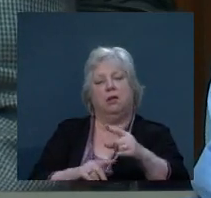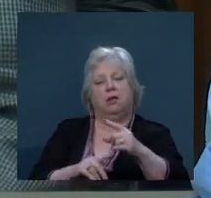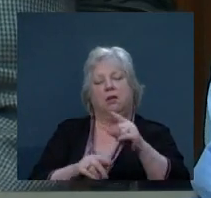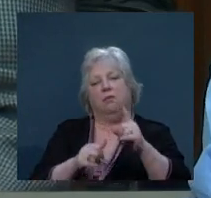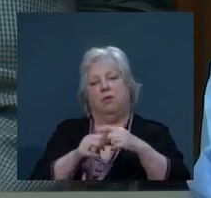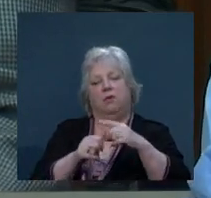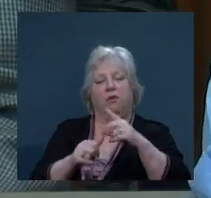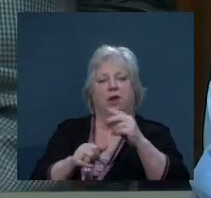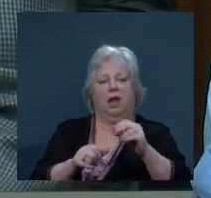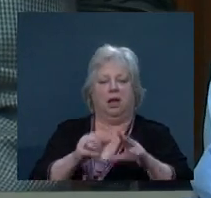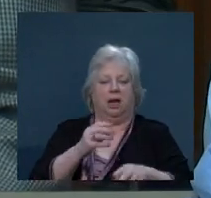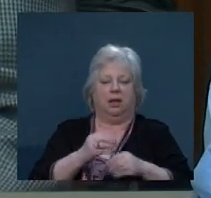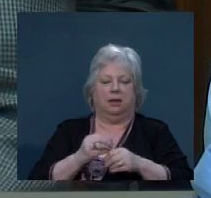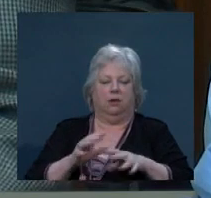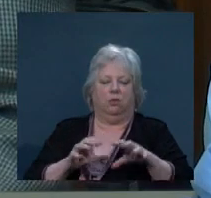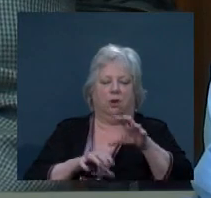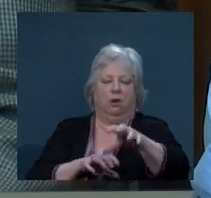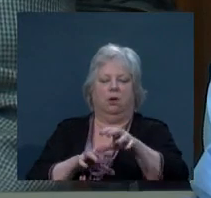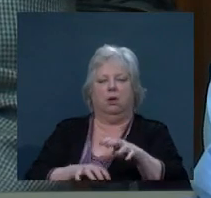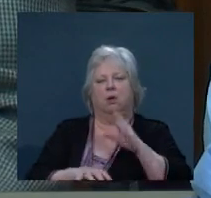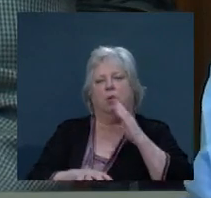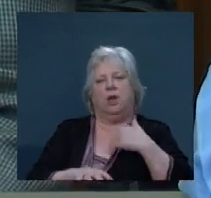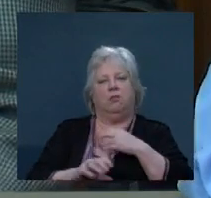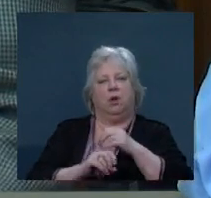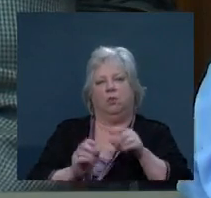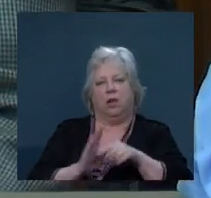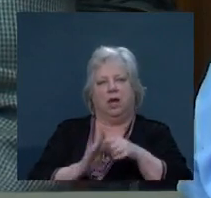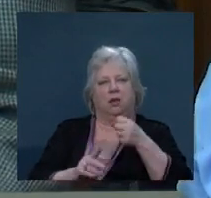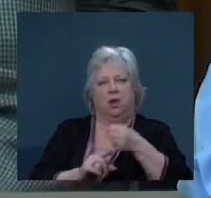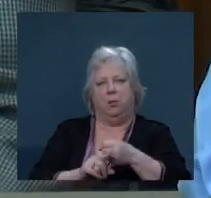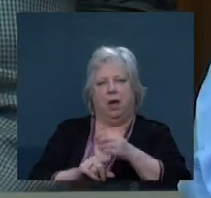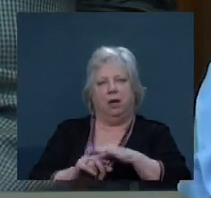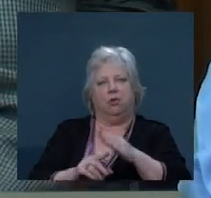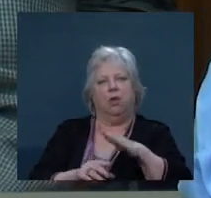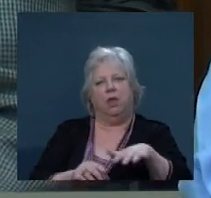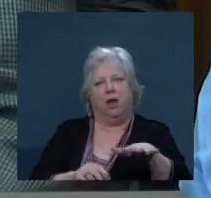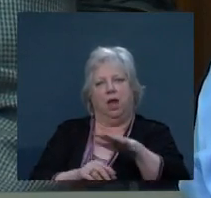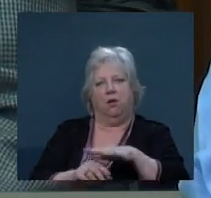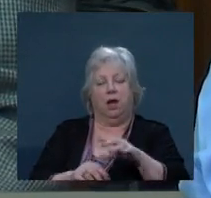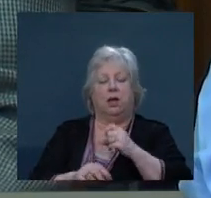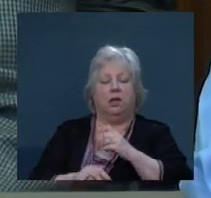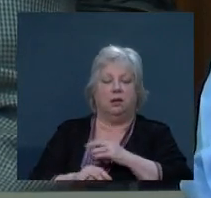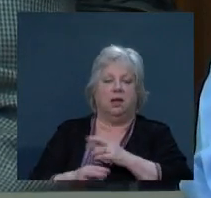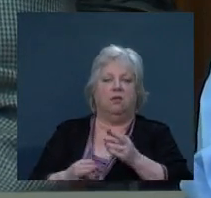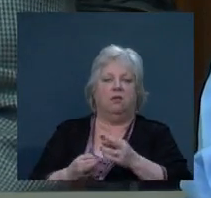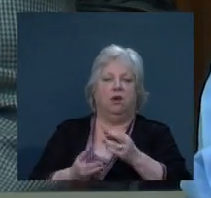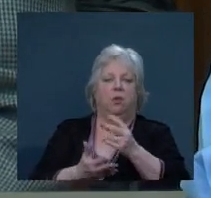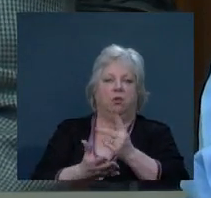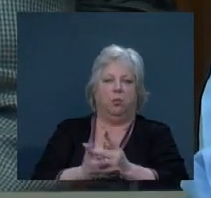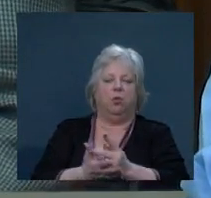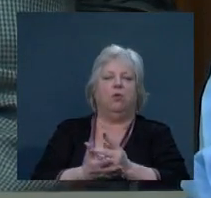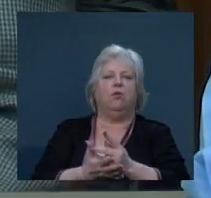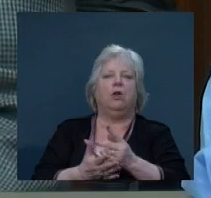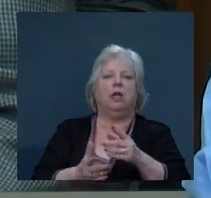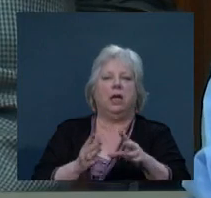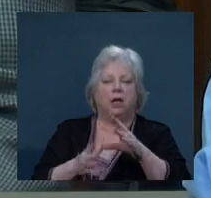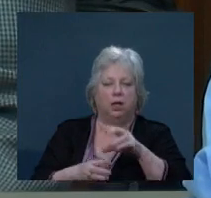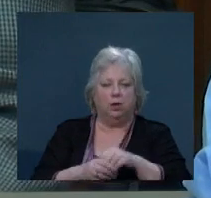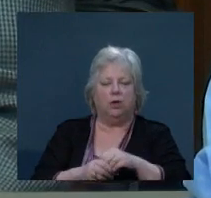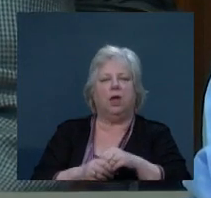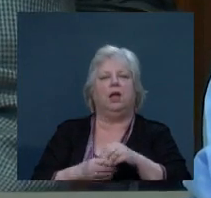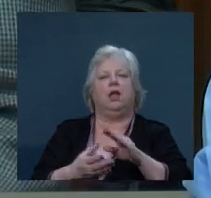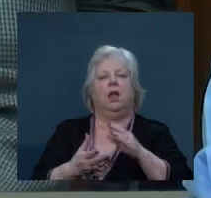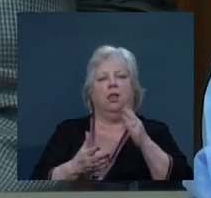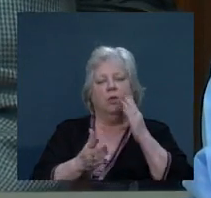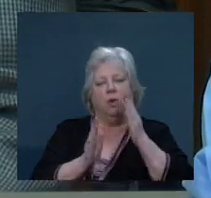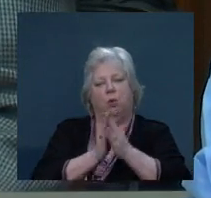adverse impact on the surrounding uses or the general area. And staff recommends approval of the requested CUP, including building setback and accessory